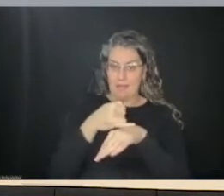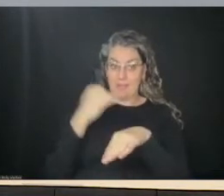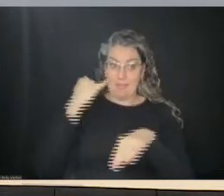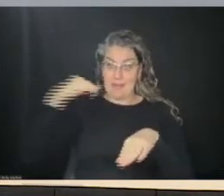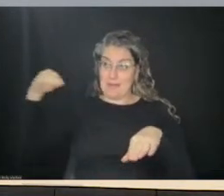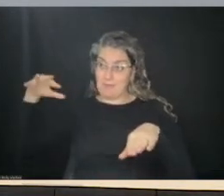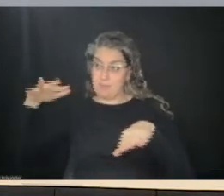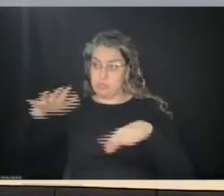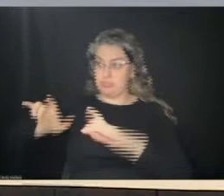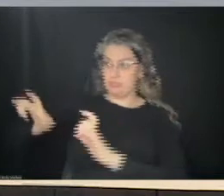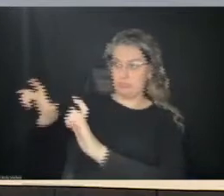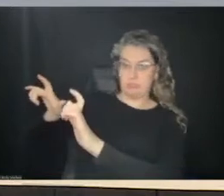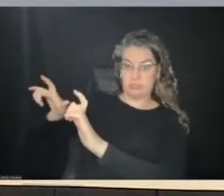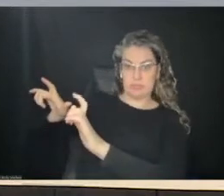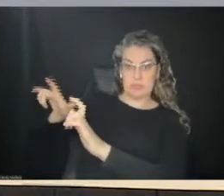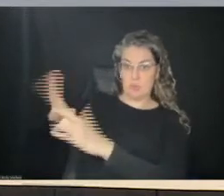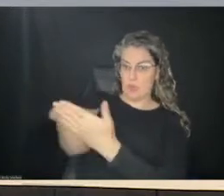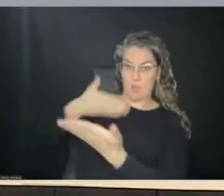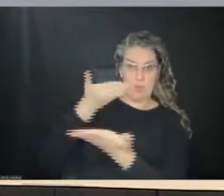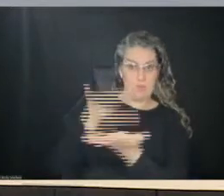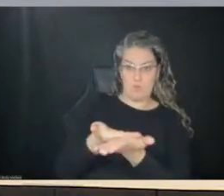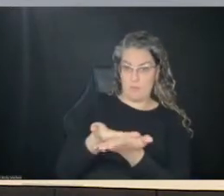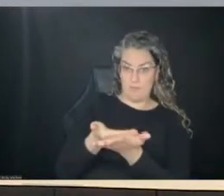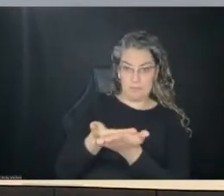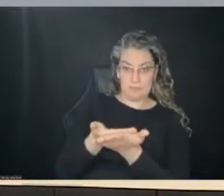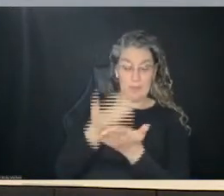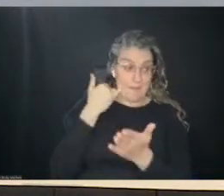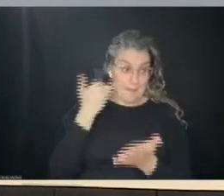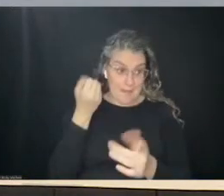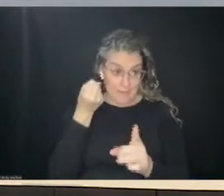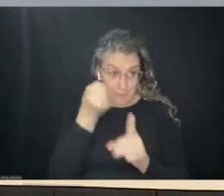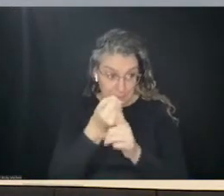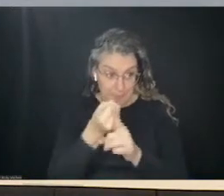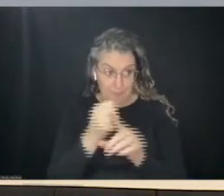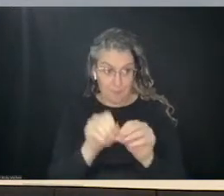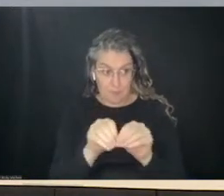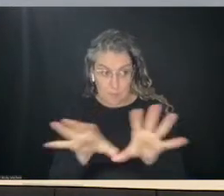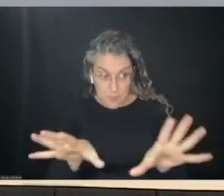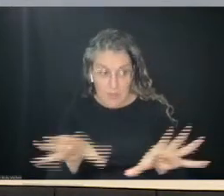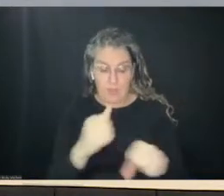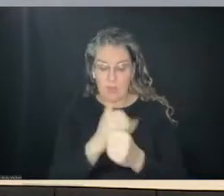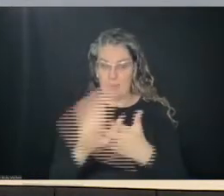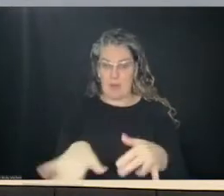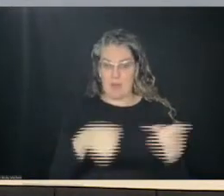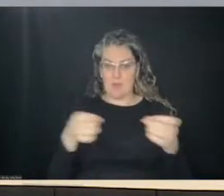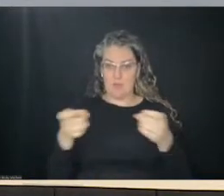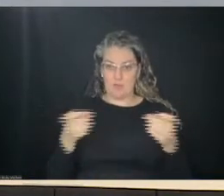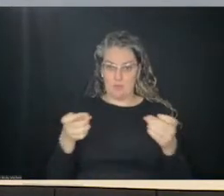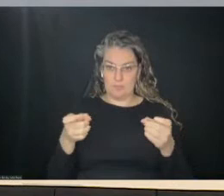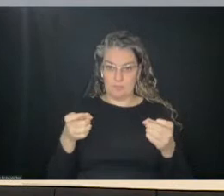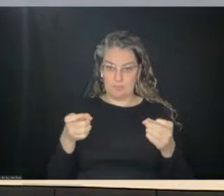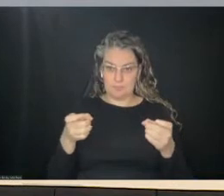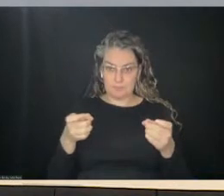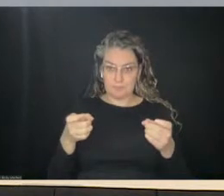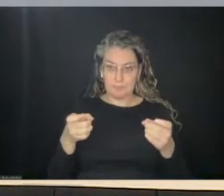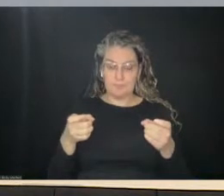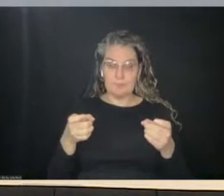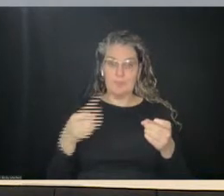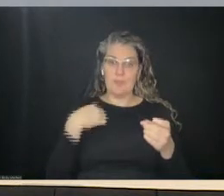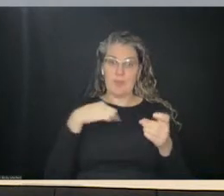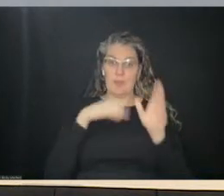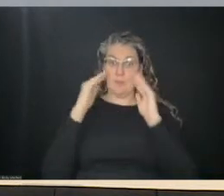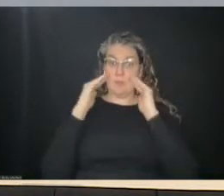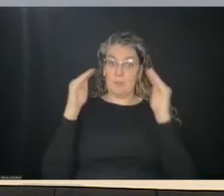transmission when we've had cases. Our moving forward plan recognizes our capacity to continue to focus on those